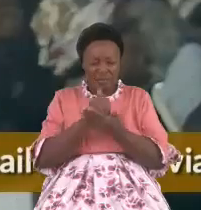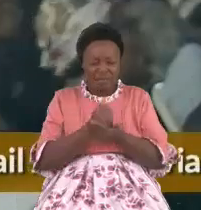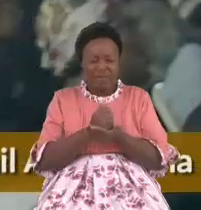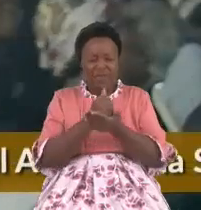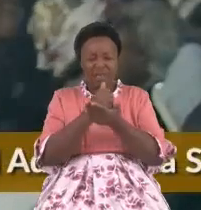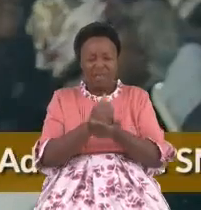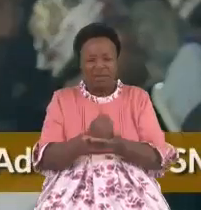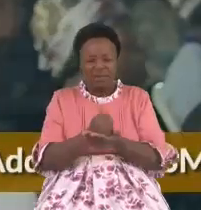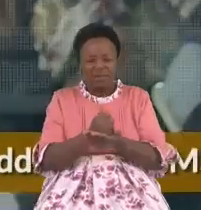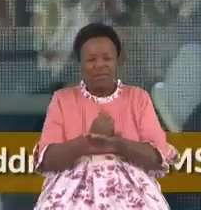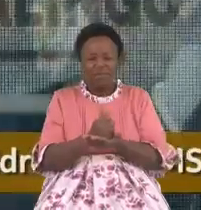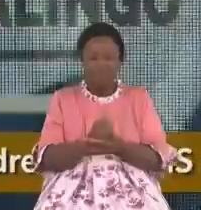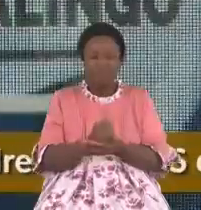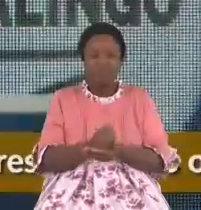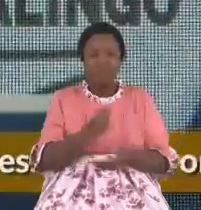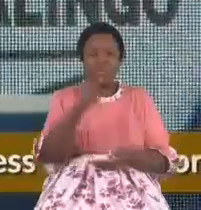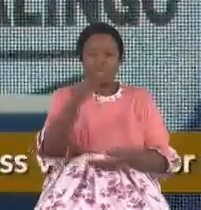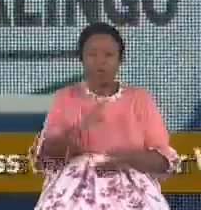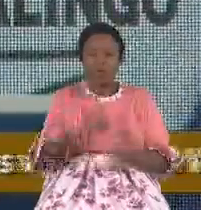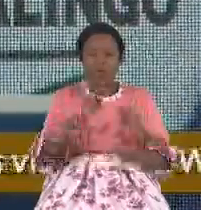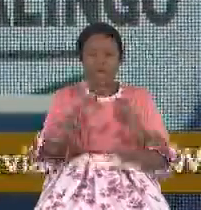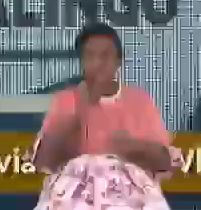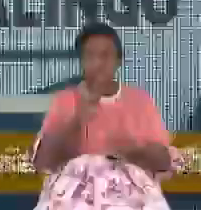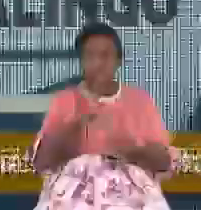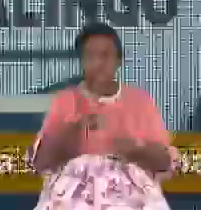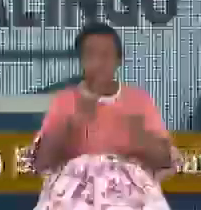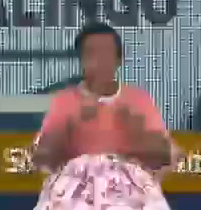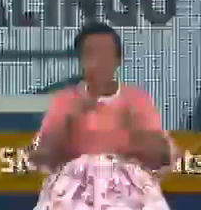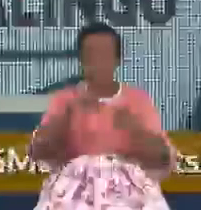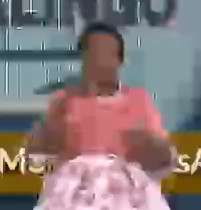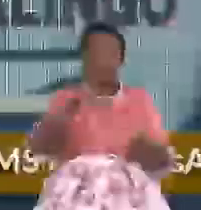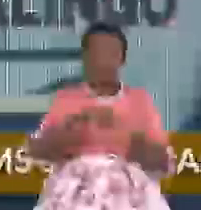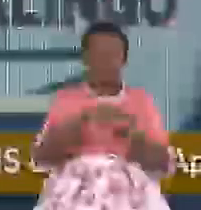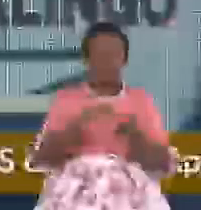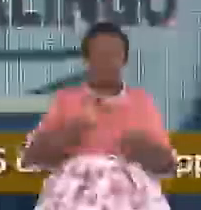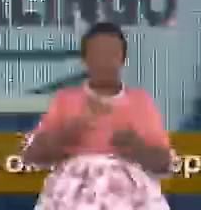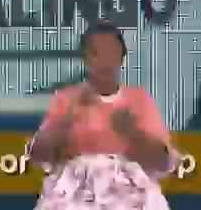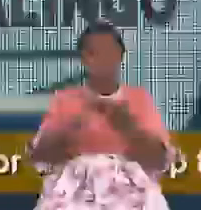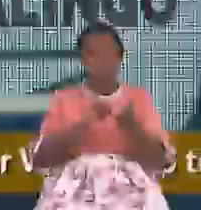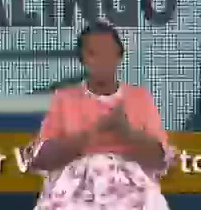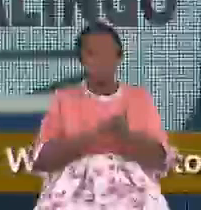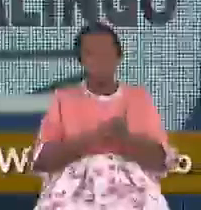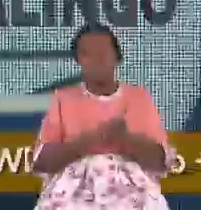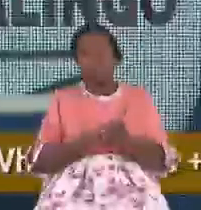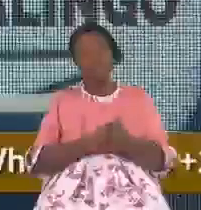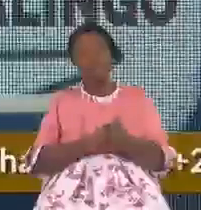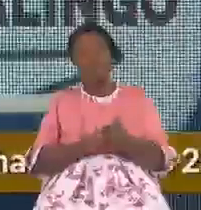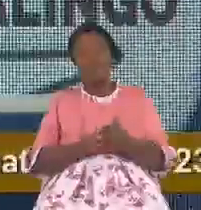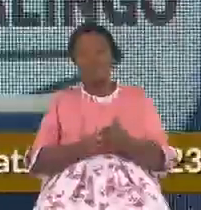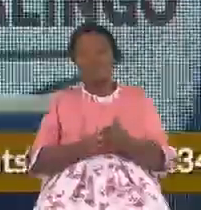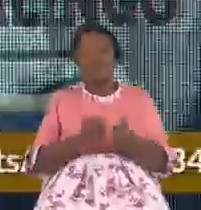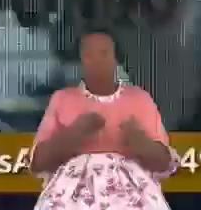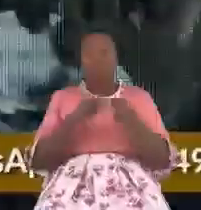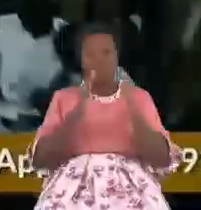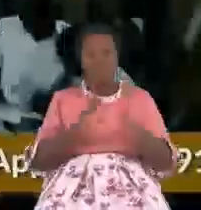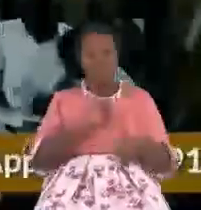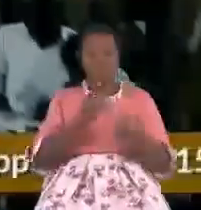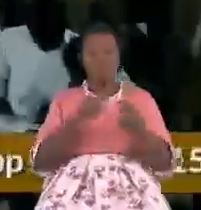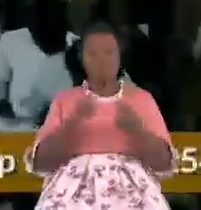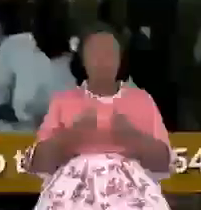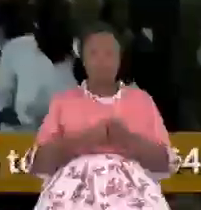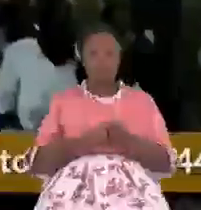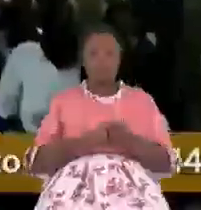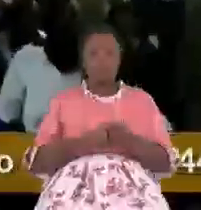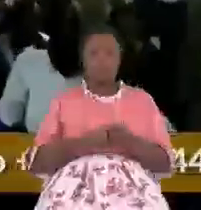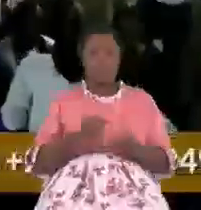god bless you keep on standing our state pastor as assam is coming now and for